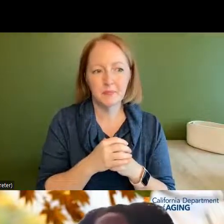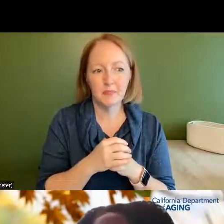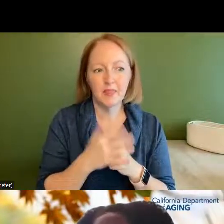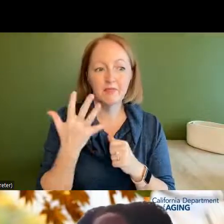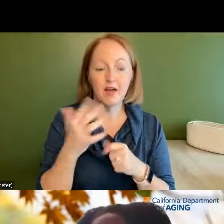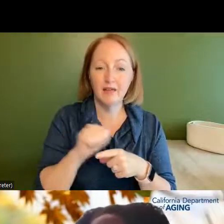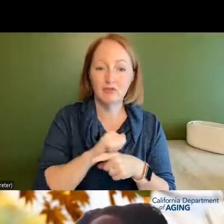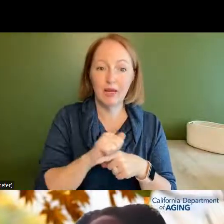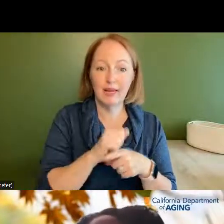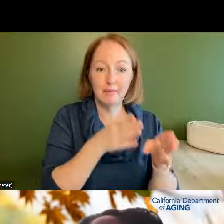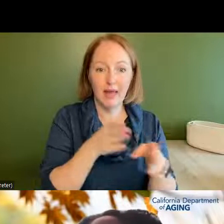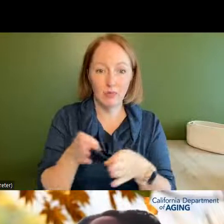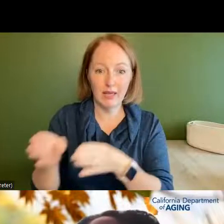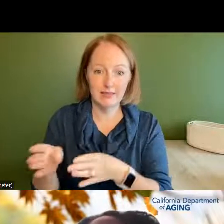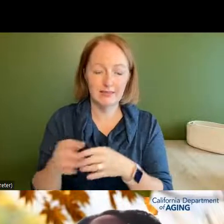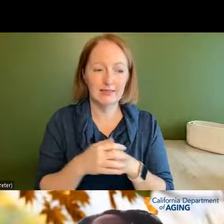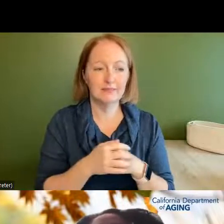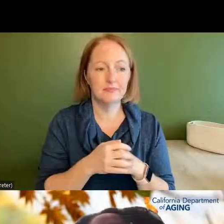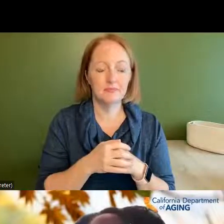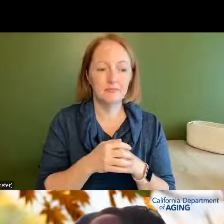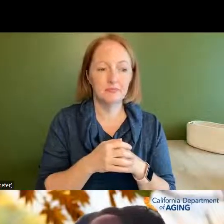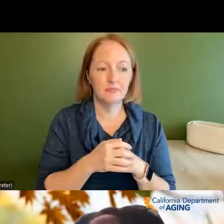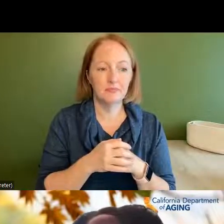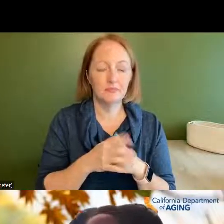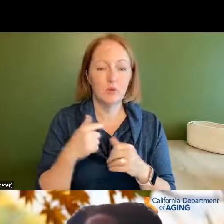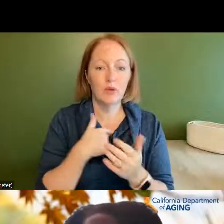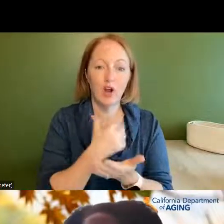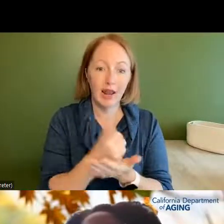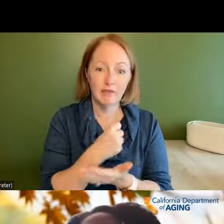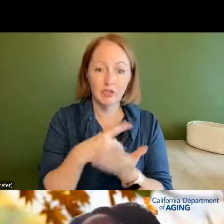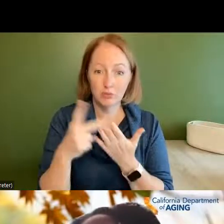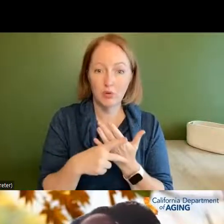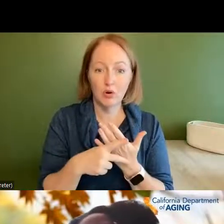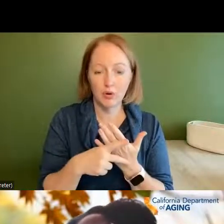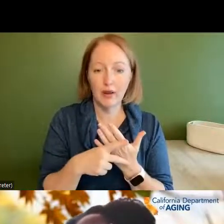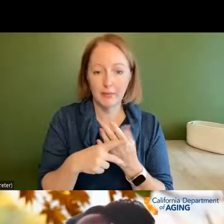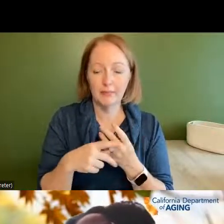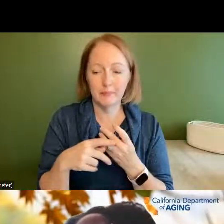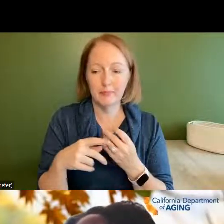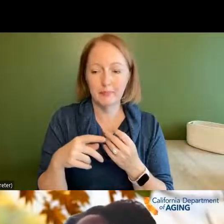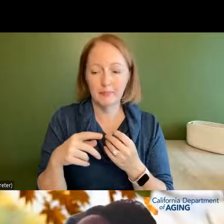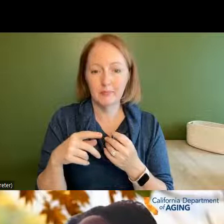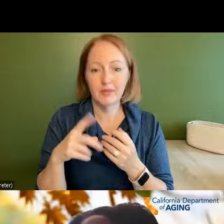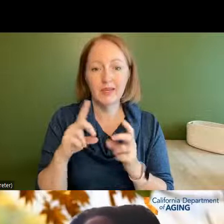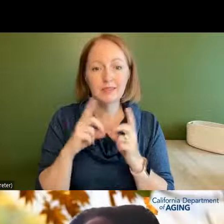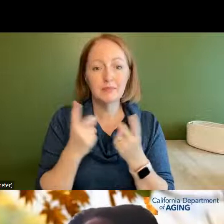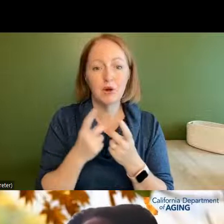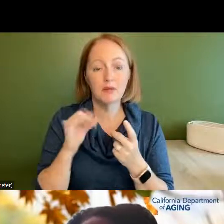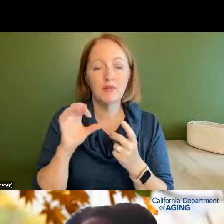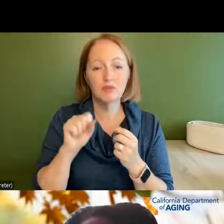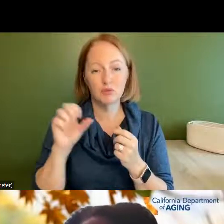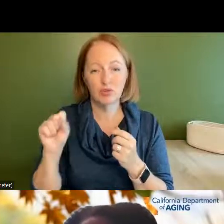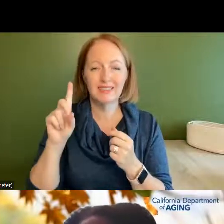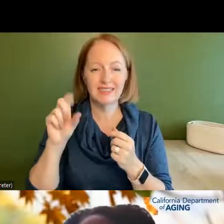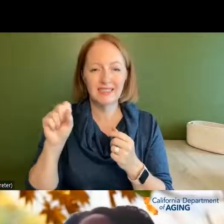5 training pathways. So we are leveraging a program at the Department of Social Services,